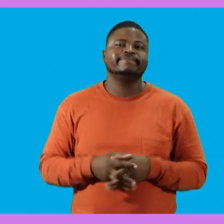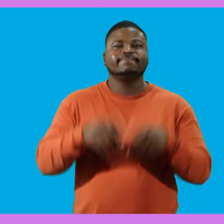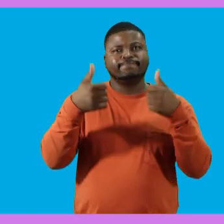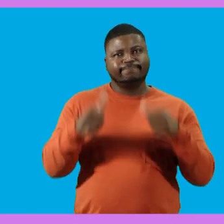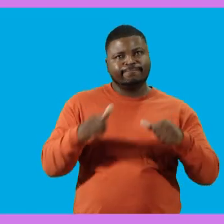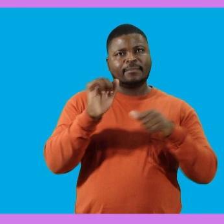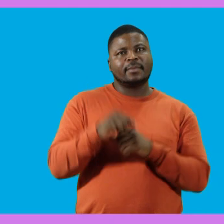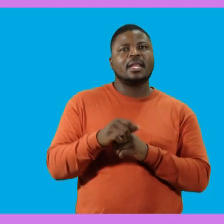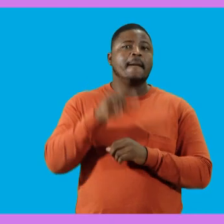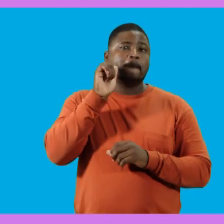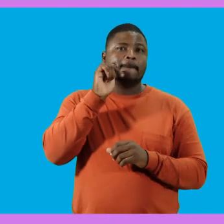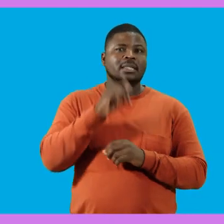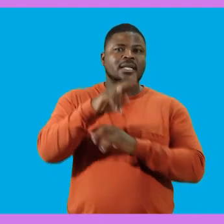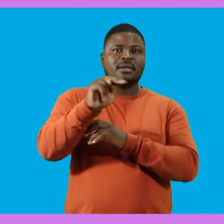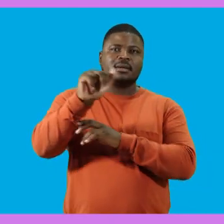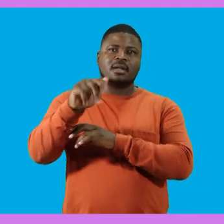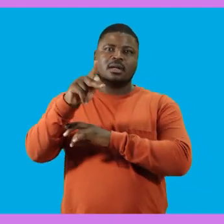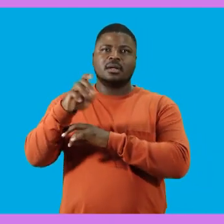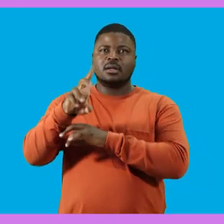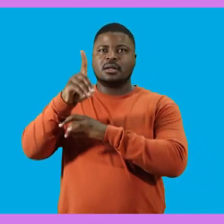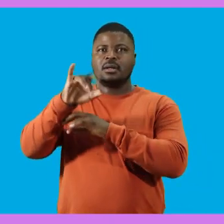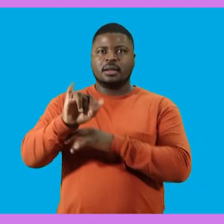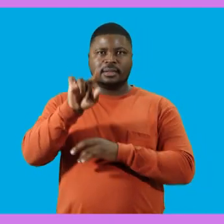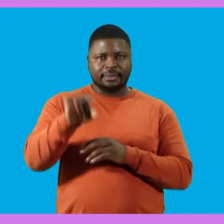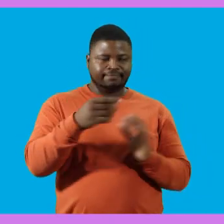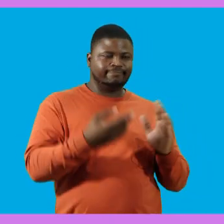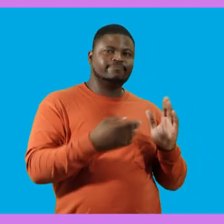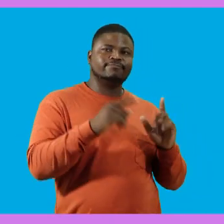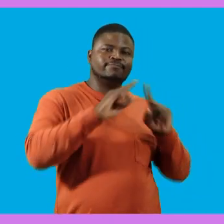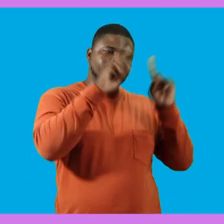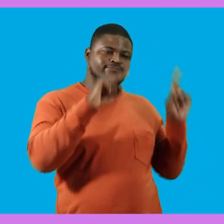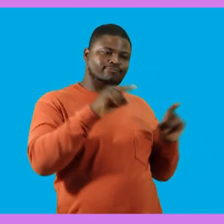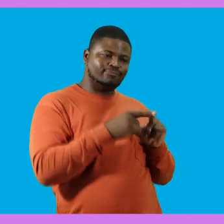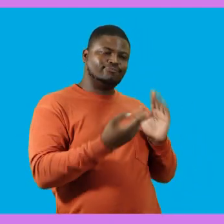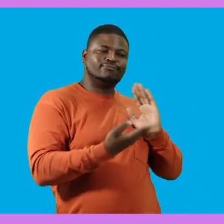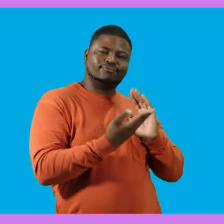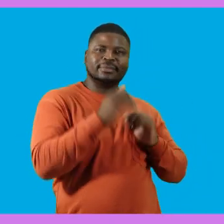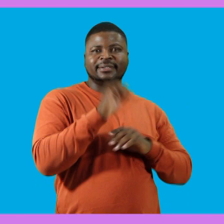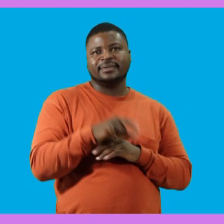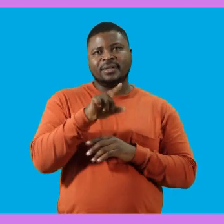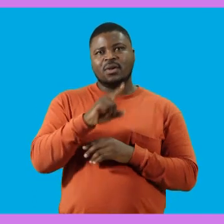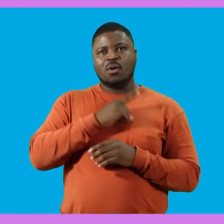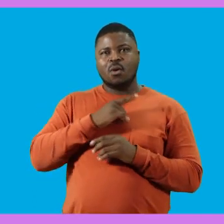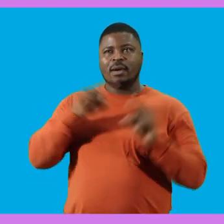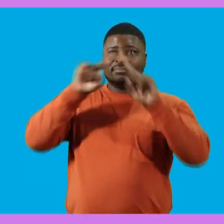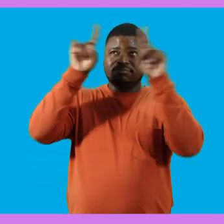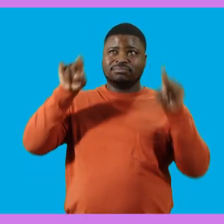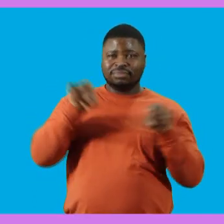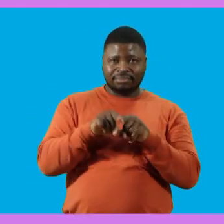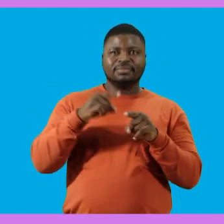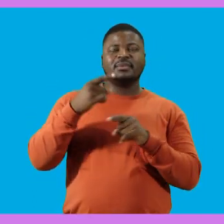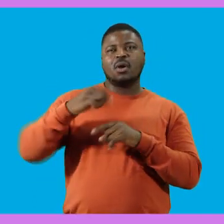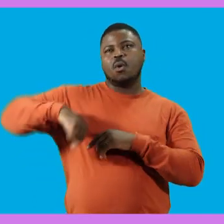Another one, Mr. Nakedi saw this frame and bought it so that he can frame a photo of his wife. How